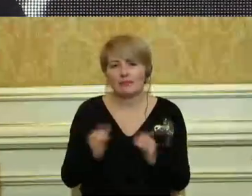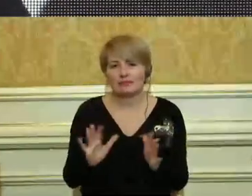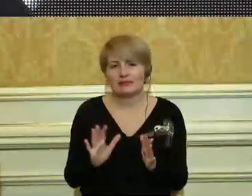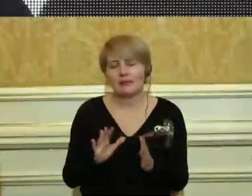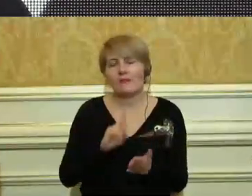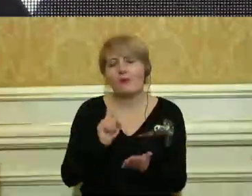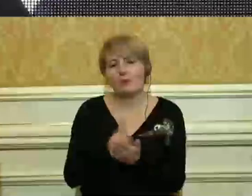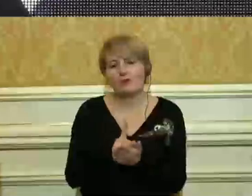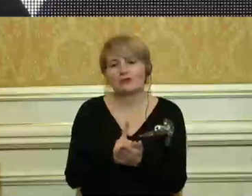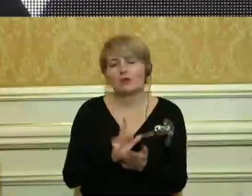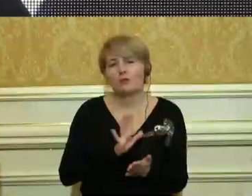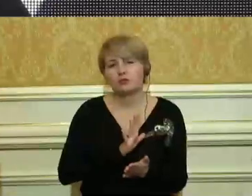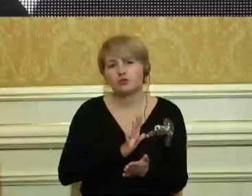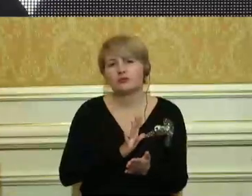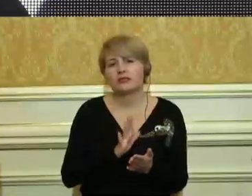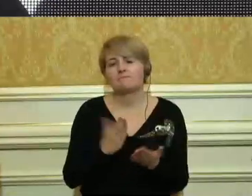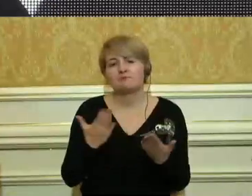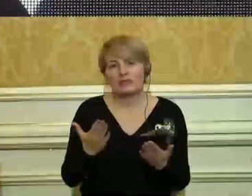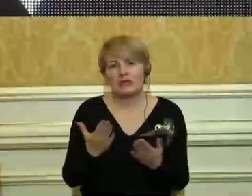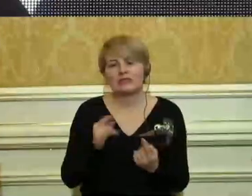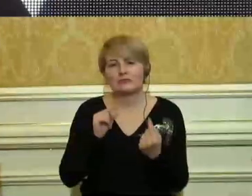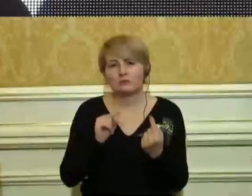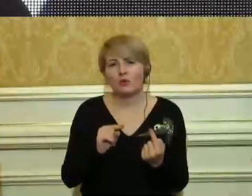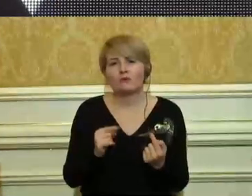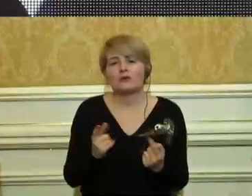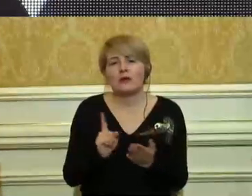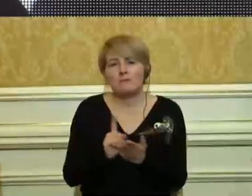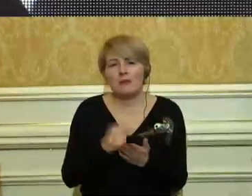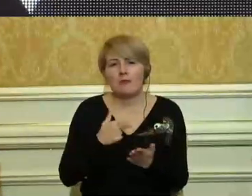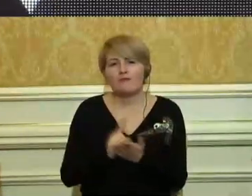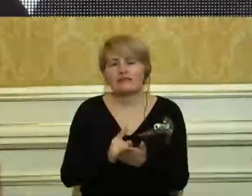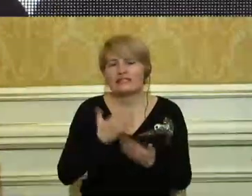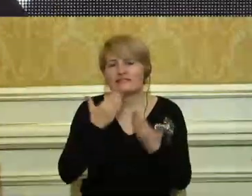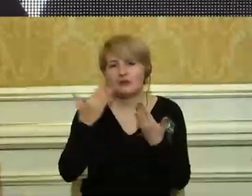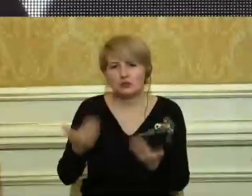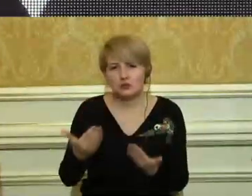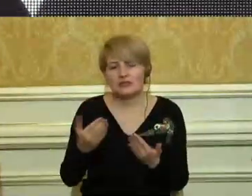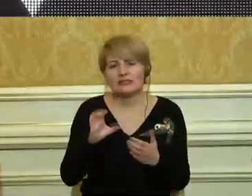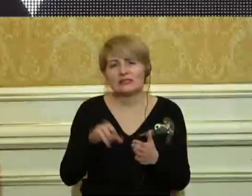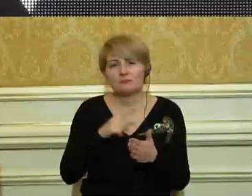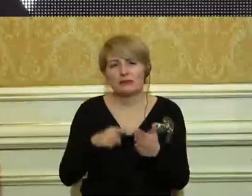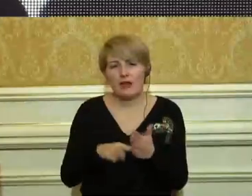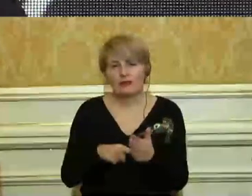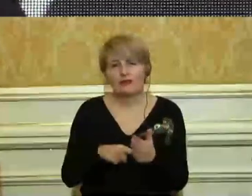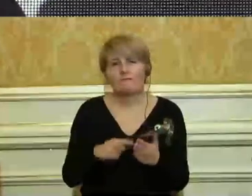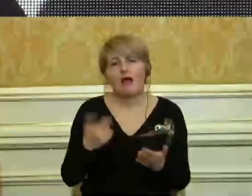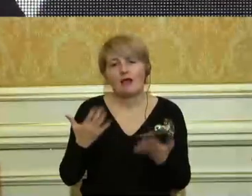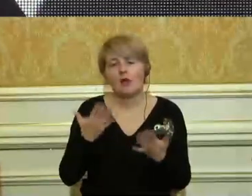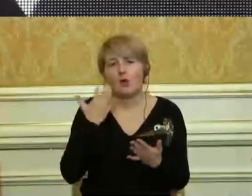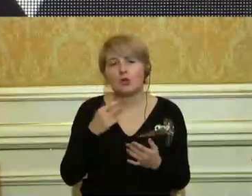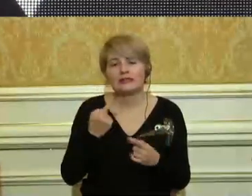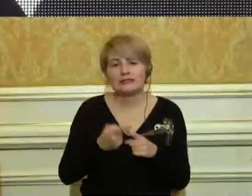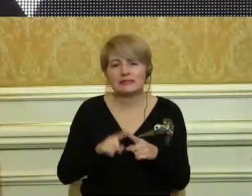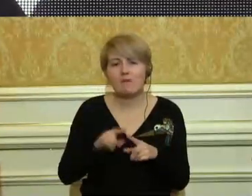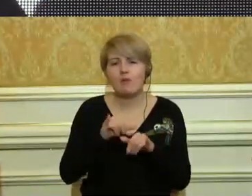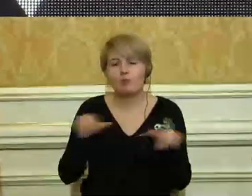appealing to the public or to the electorate, but actually when they gain trust or when they